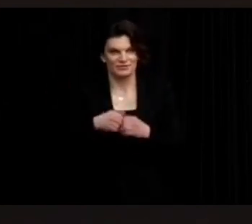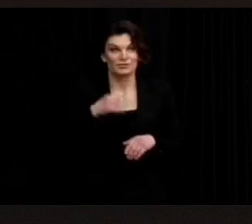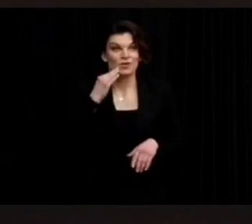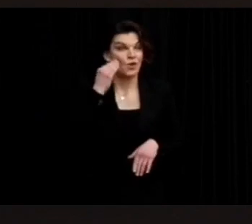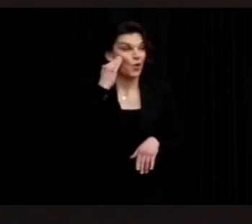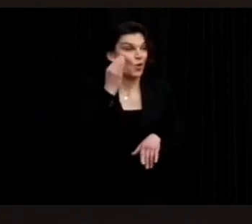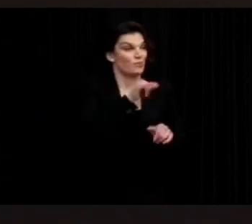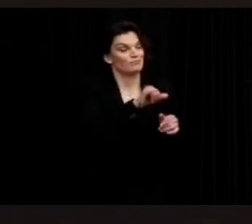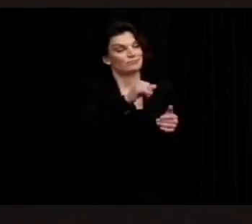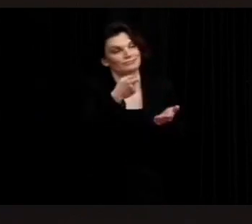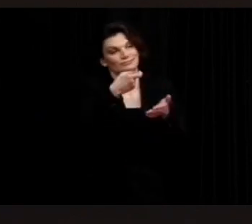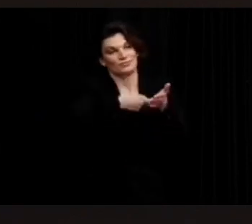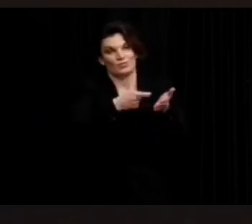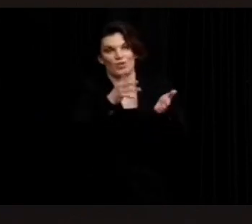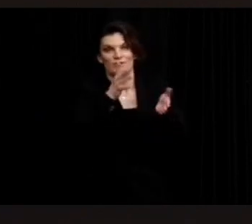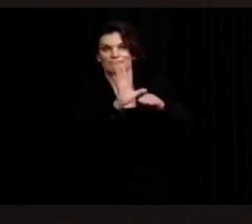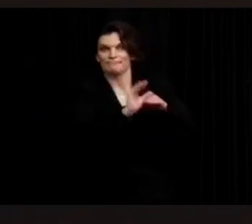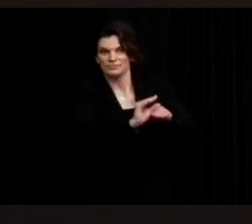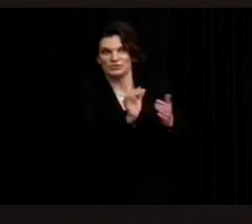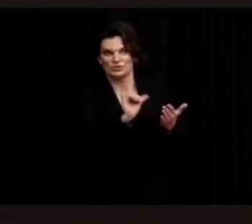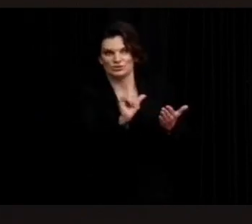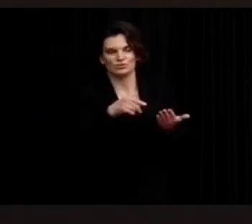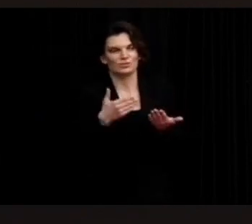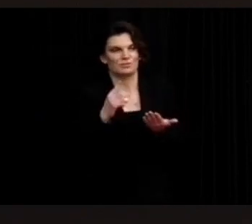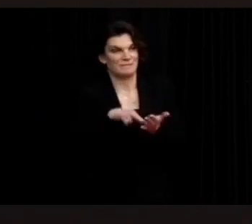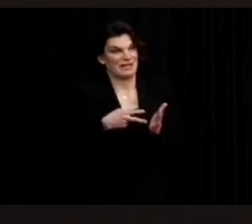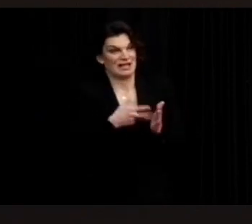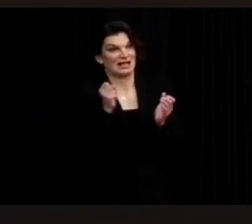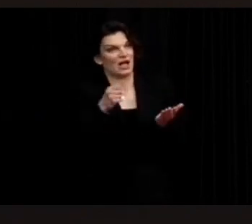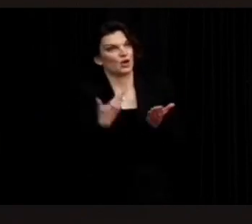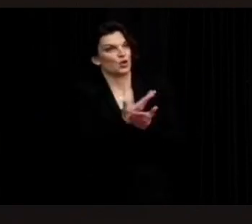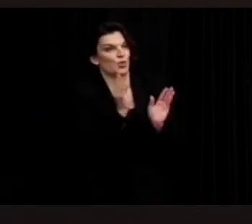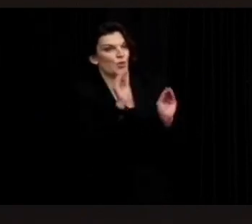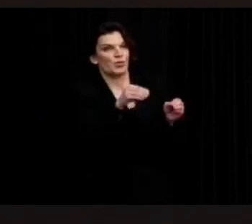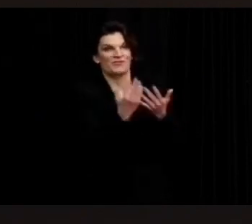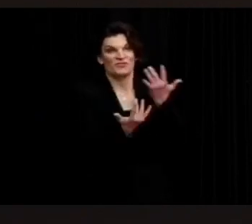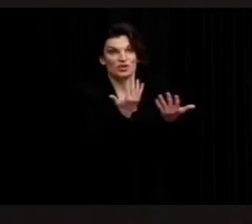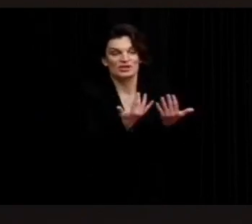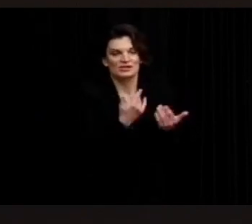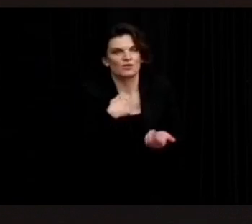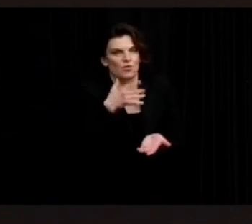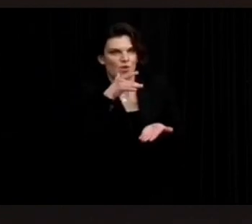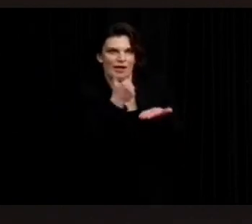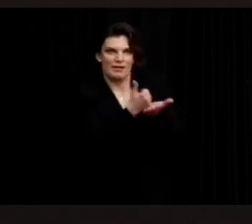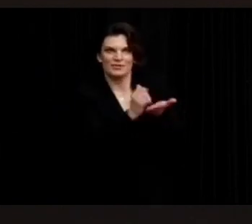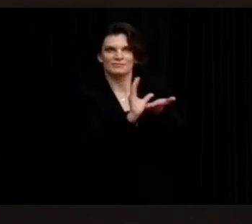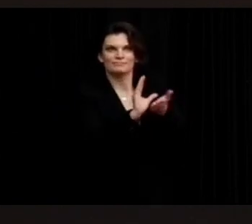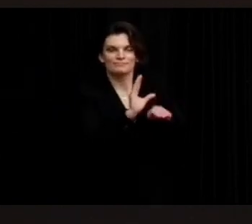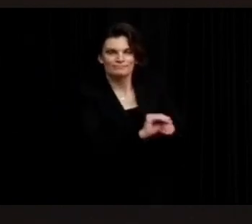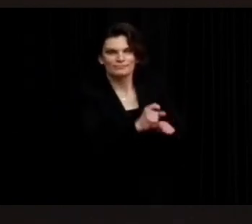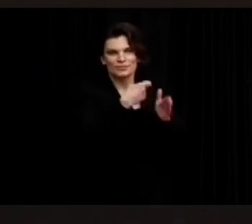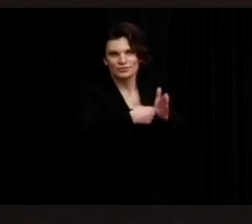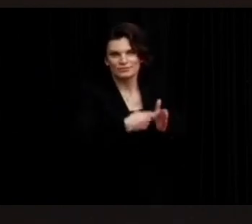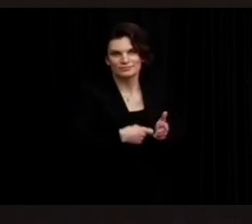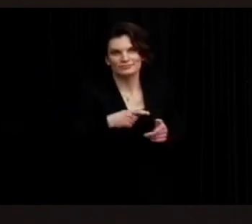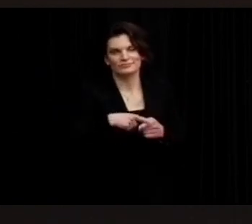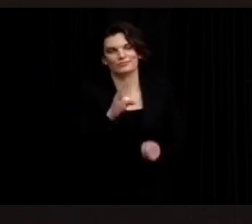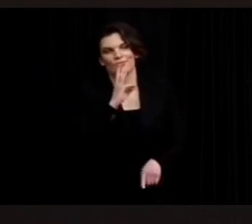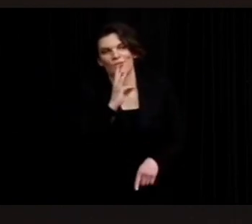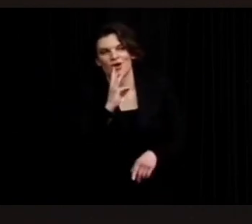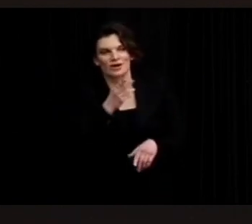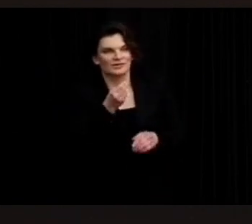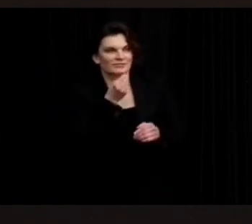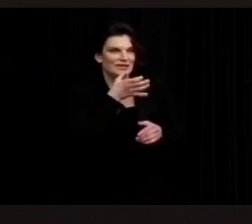rebates will cut the cost of new, energy-efficient furnaces and heat pumps, water heaters, or stoves